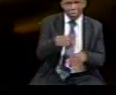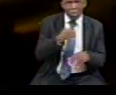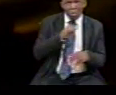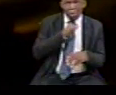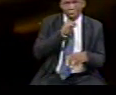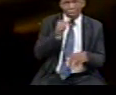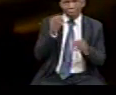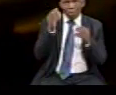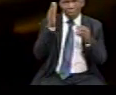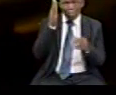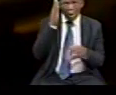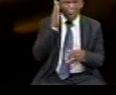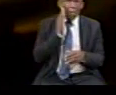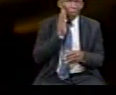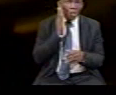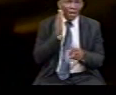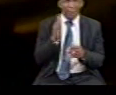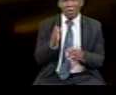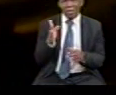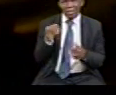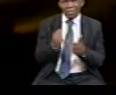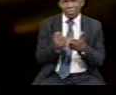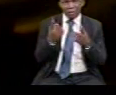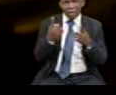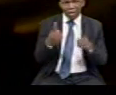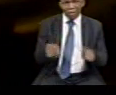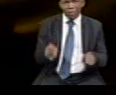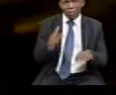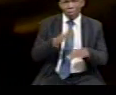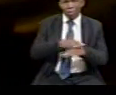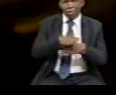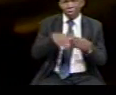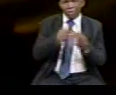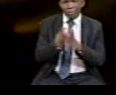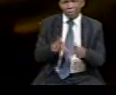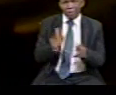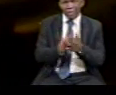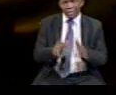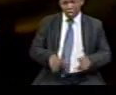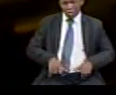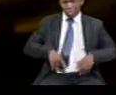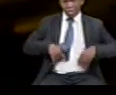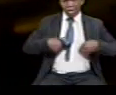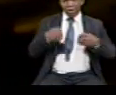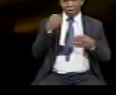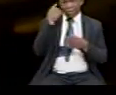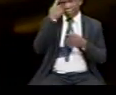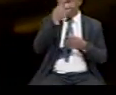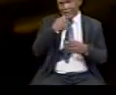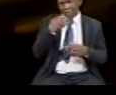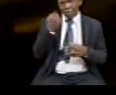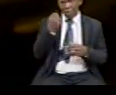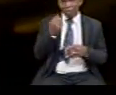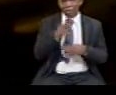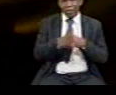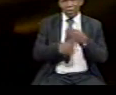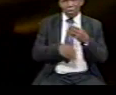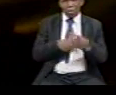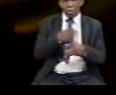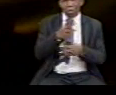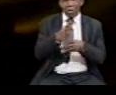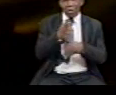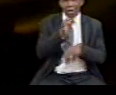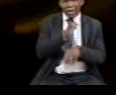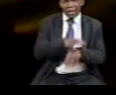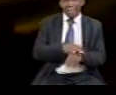a snare shall it come on all them that dwell on the face of the whole earth. You see what Christ was trying to say here is